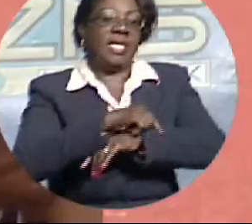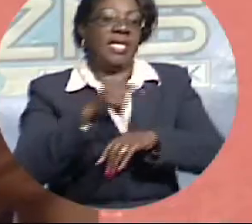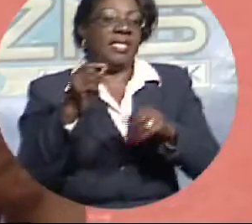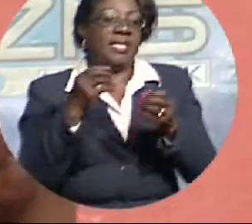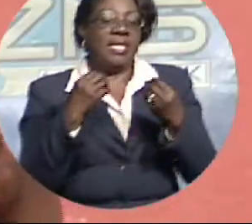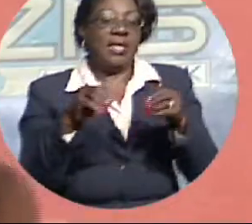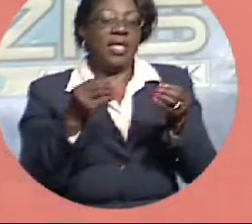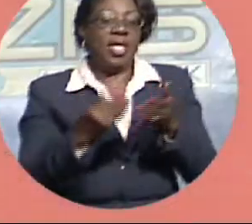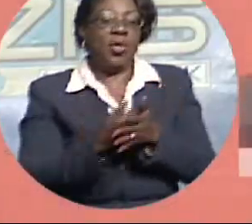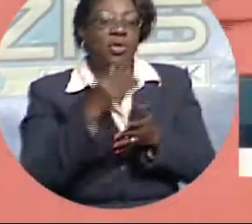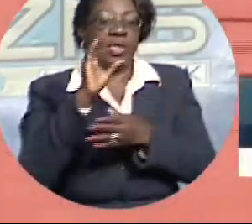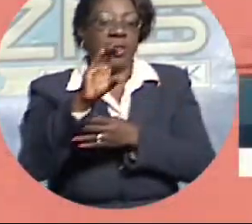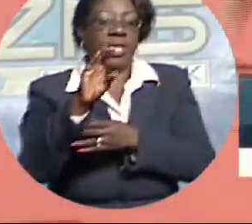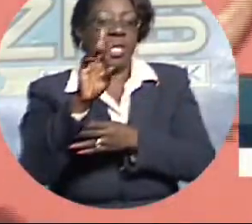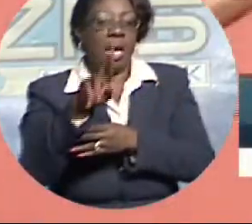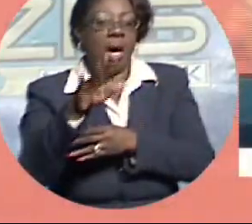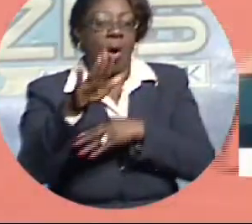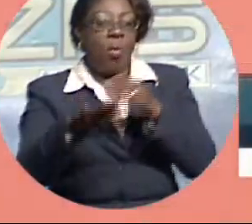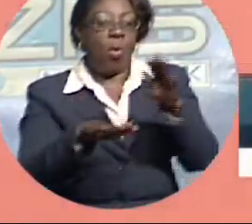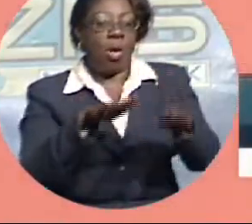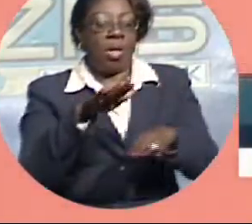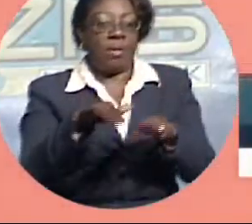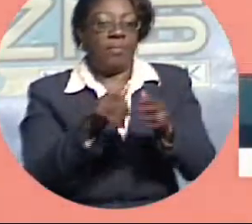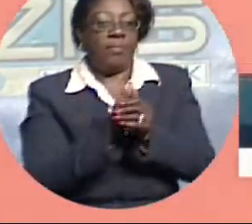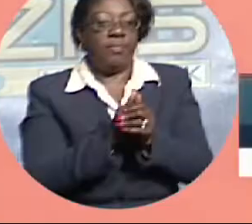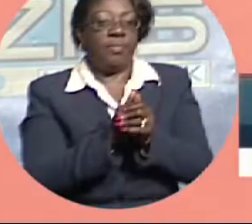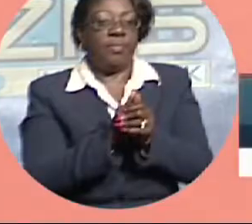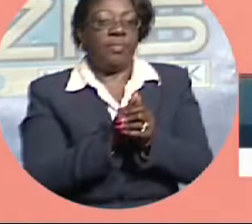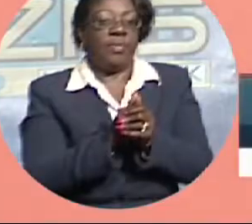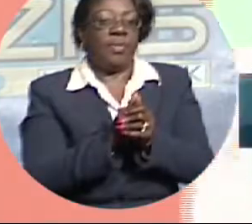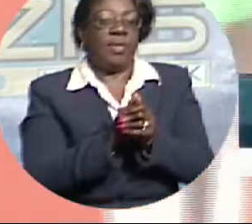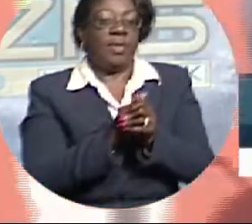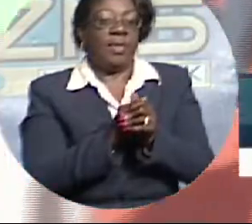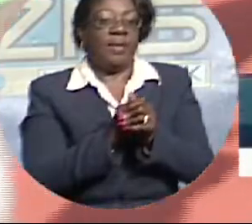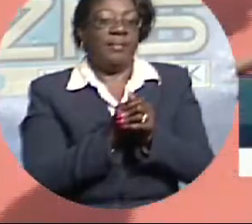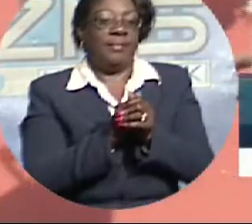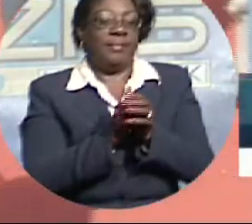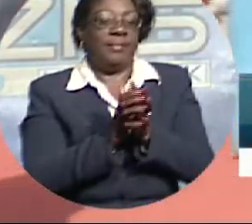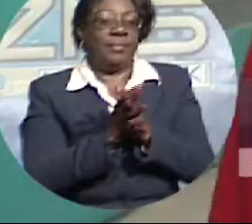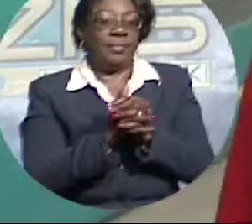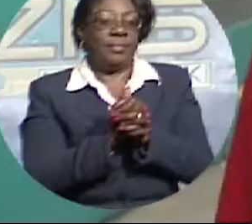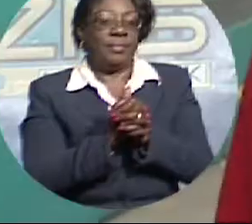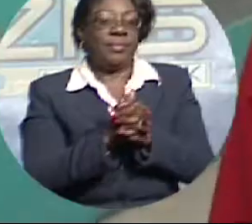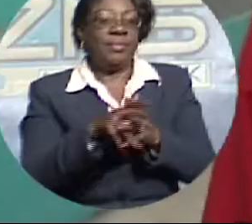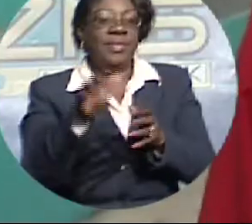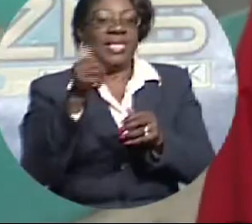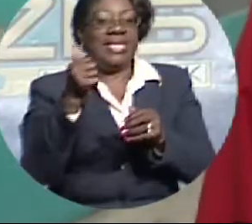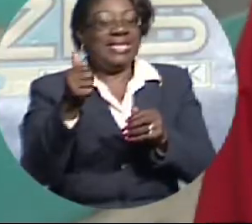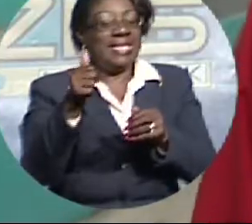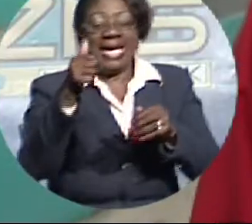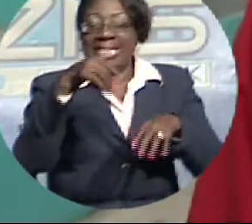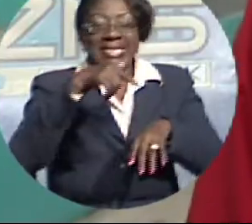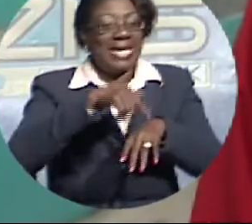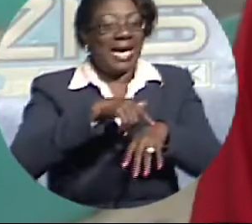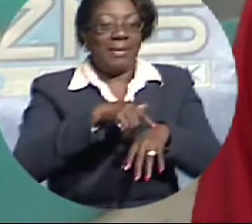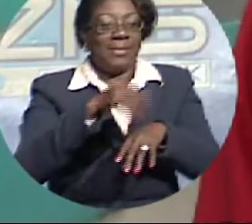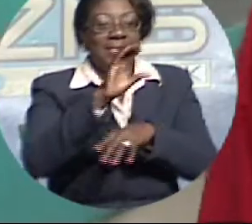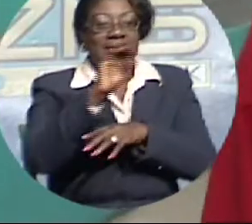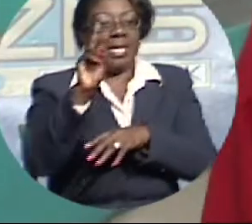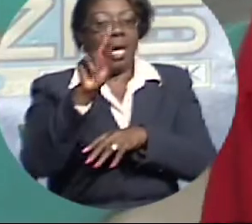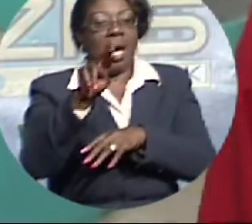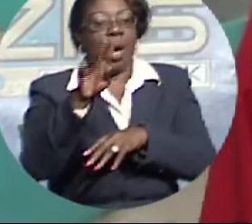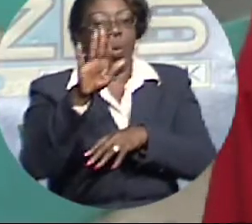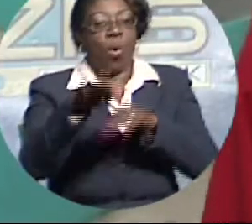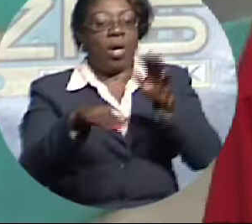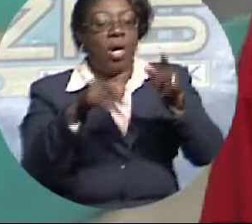Walker. 10 times the Knights have hoisted the overall trophy, something he says has taken determination. It's been a very, very long run,